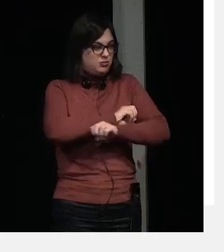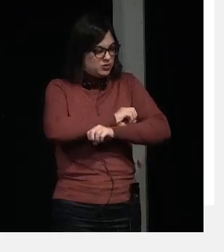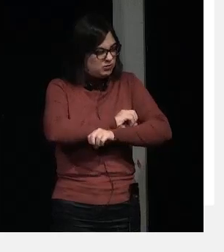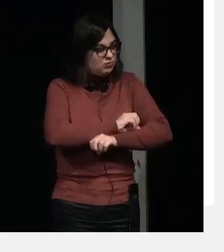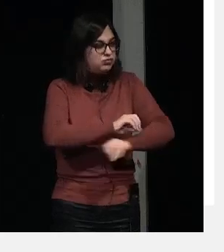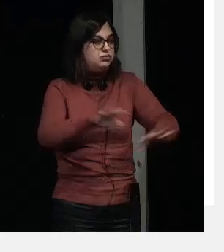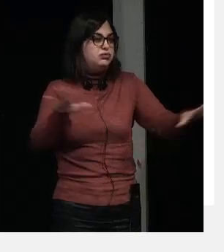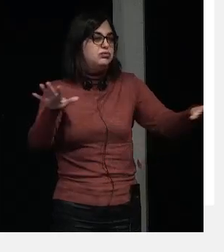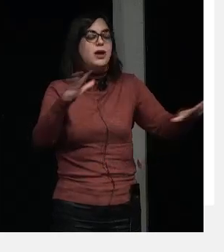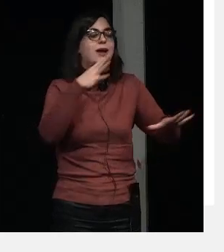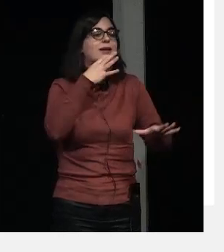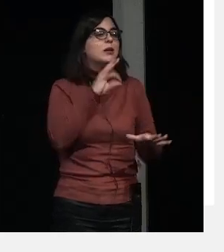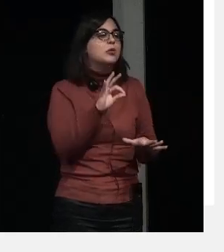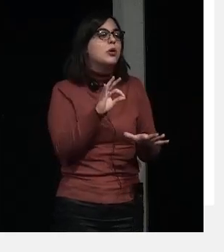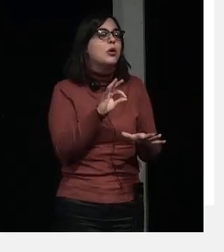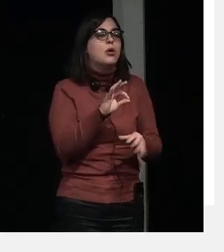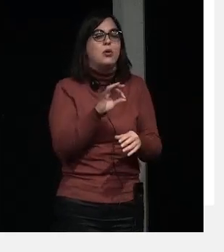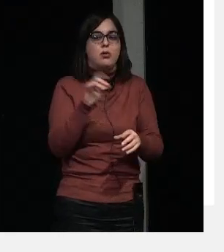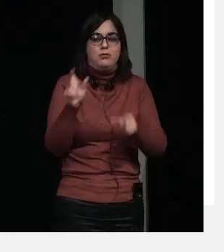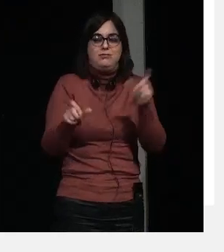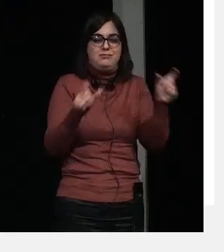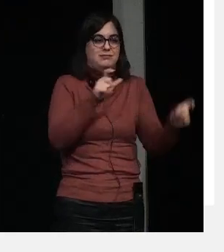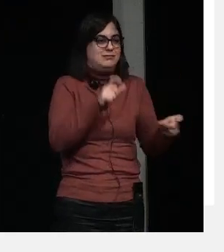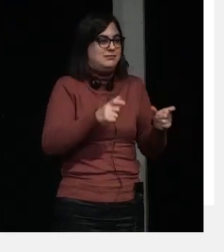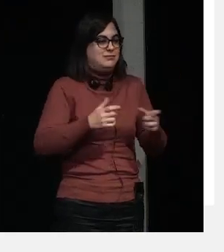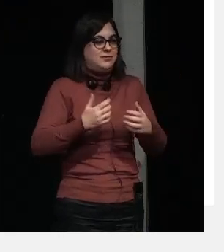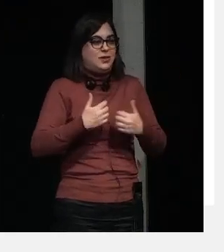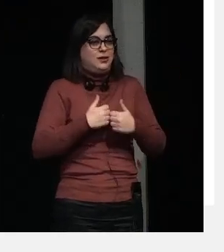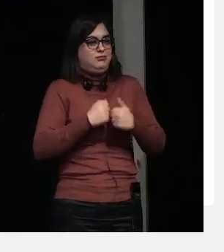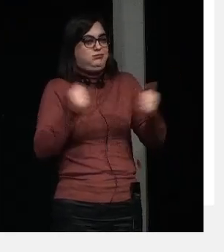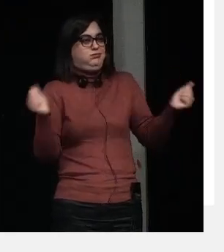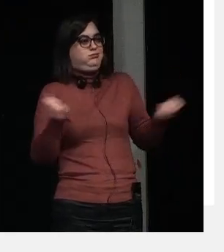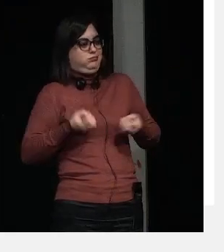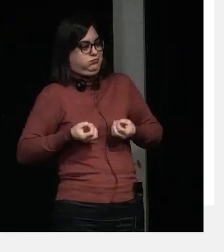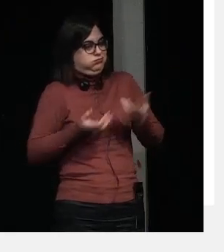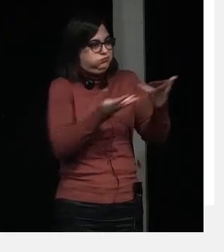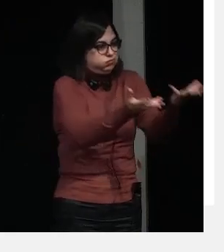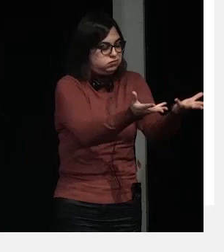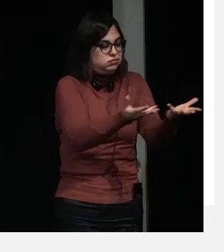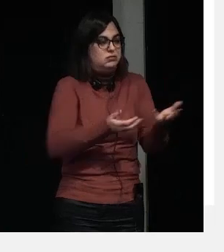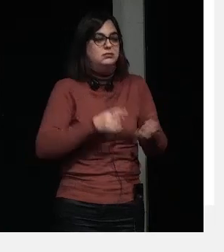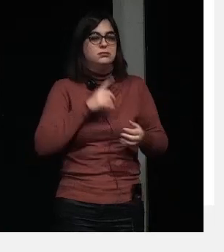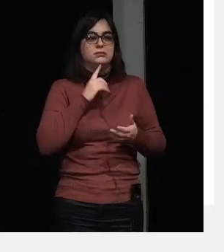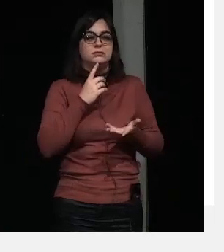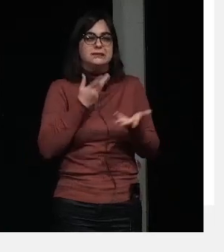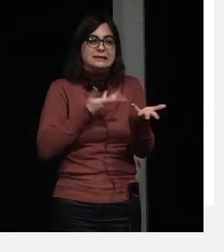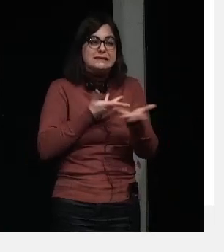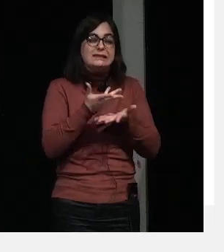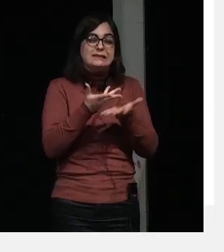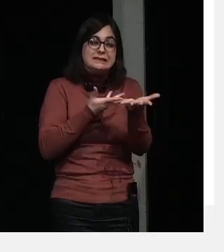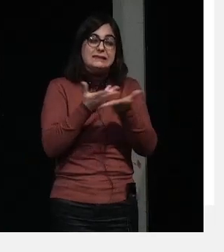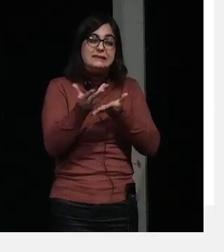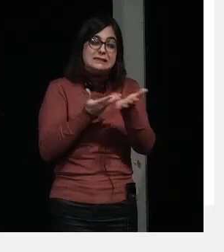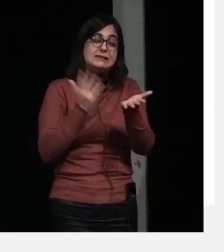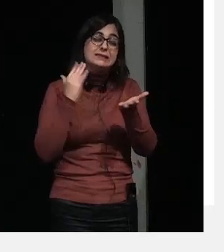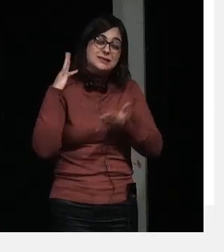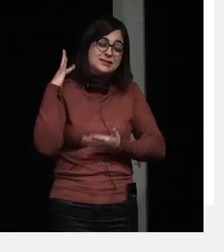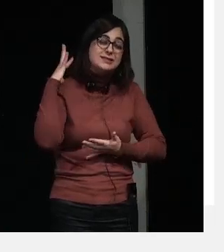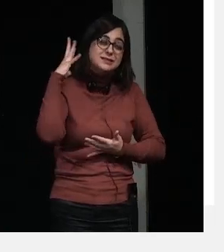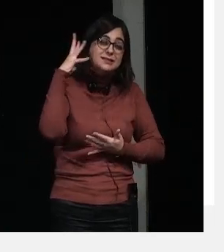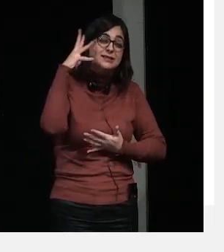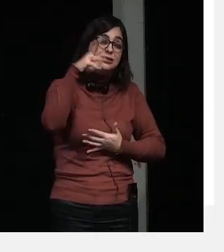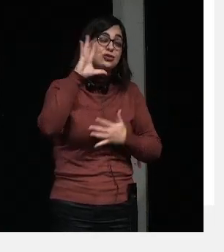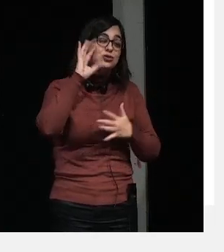able to share out and learn and continue to sort of continue that dialogue so that we can all collectively